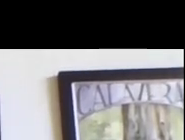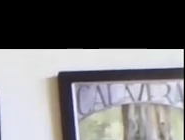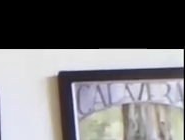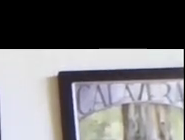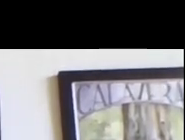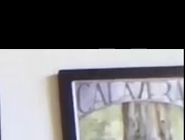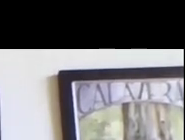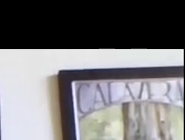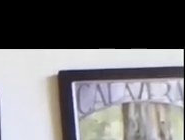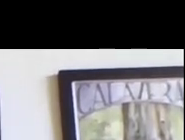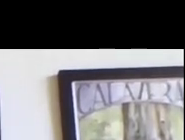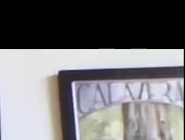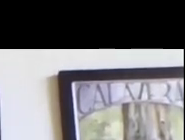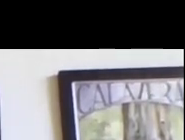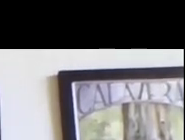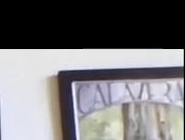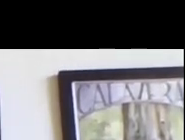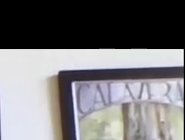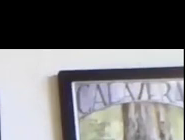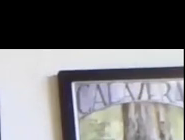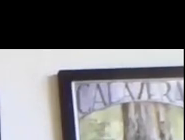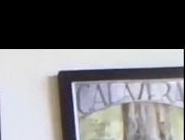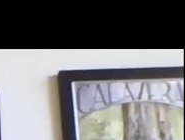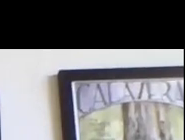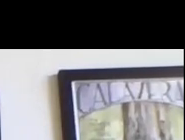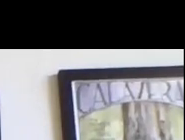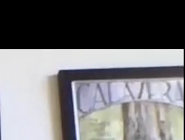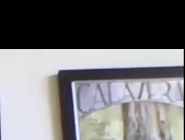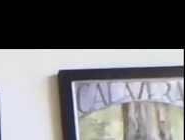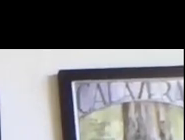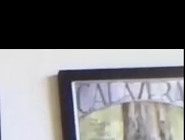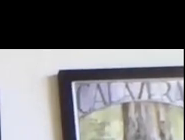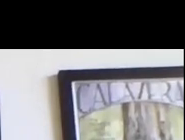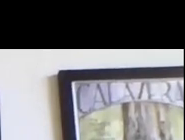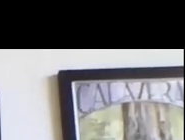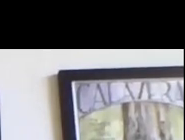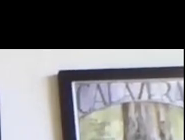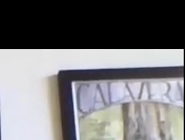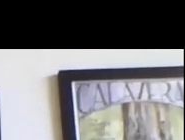coming to give a talk next Thursday. So thank you for coming by, and we'll see you next time.